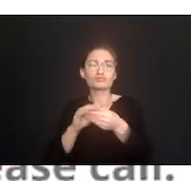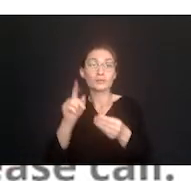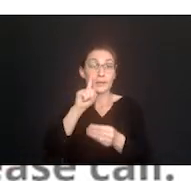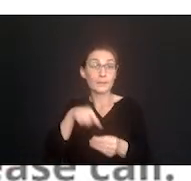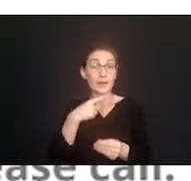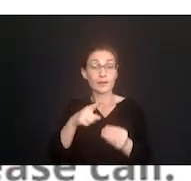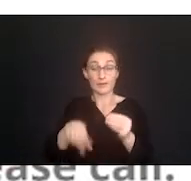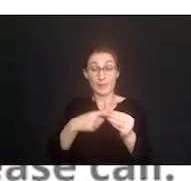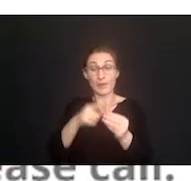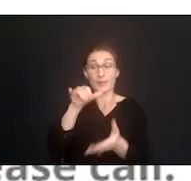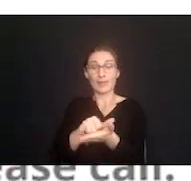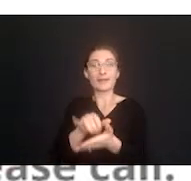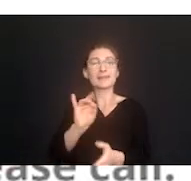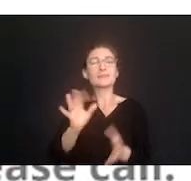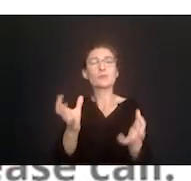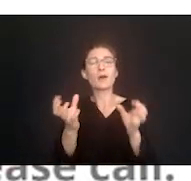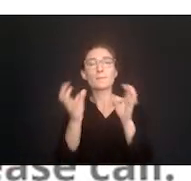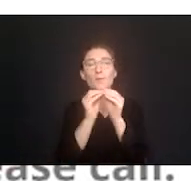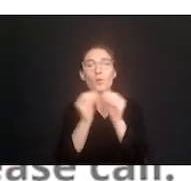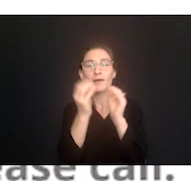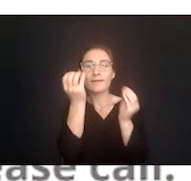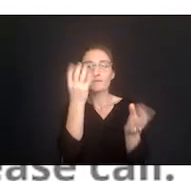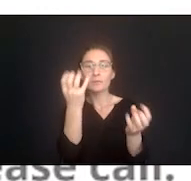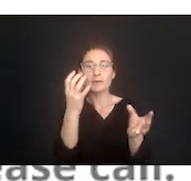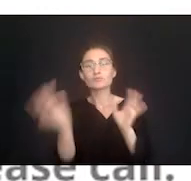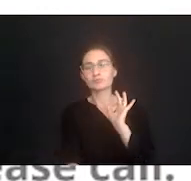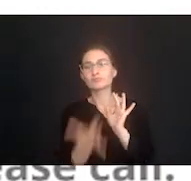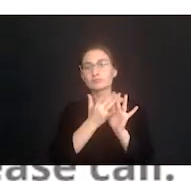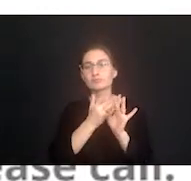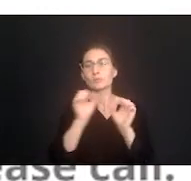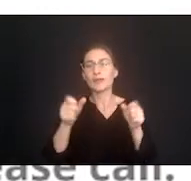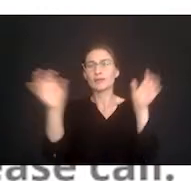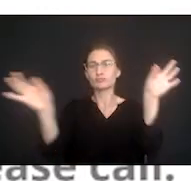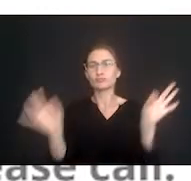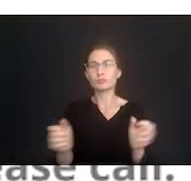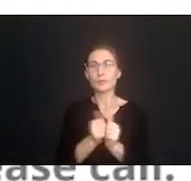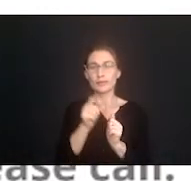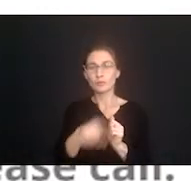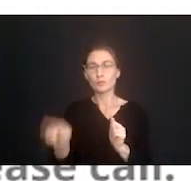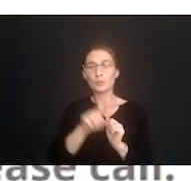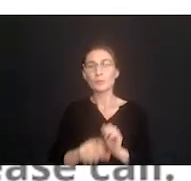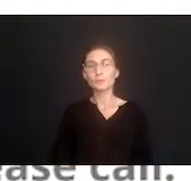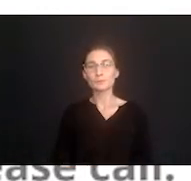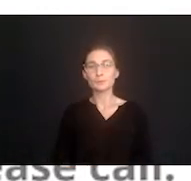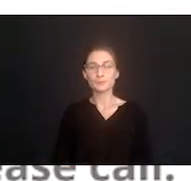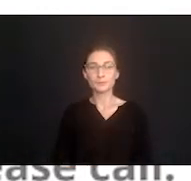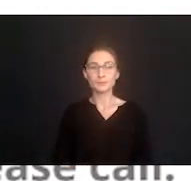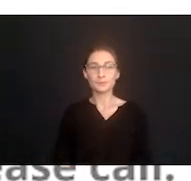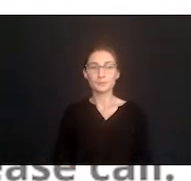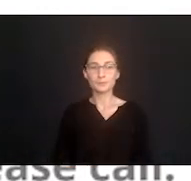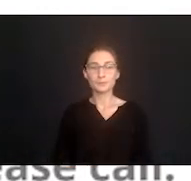just want more information about what we discussed today, please do reach out to us. We welcome the request.